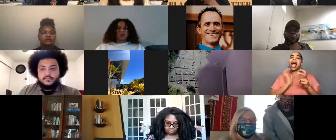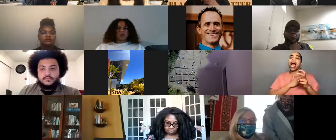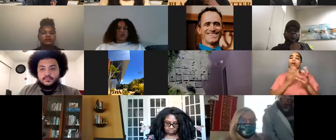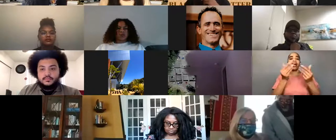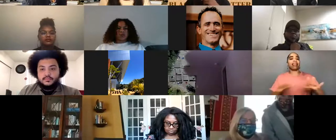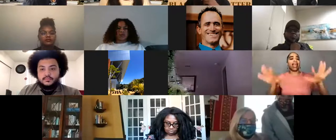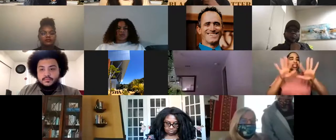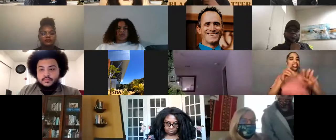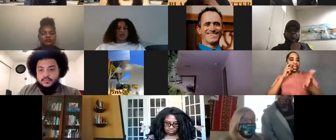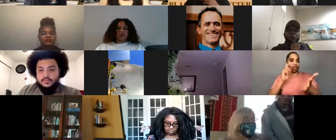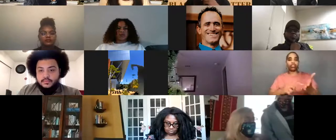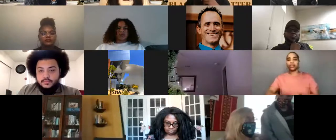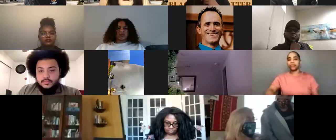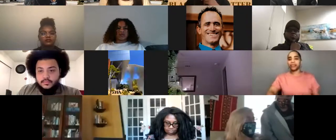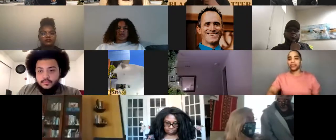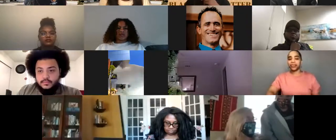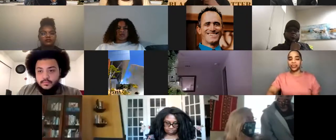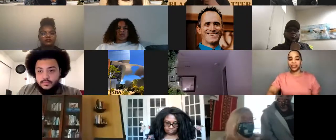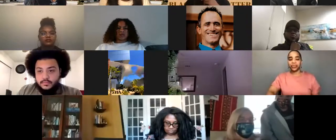acknowledgement.